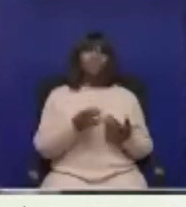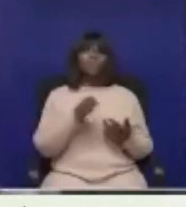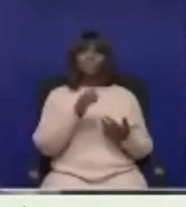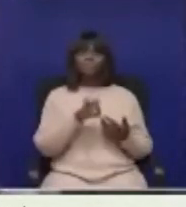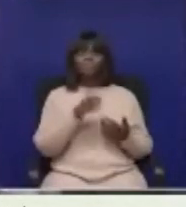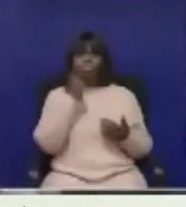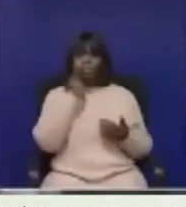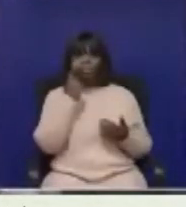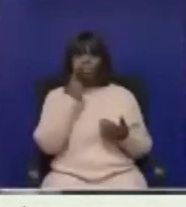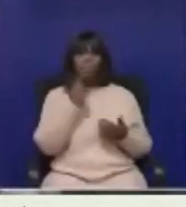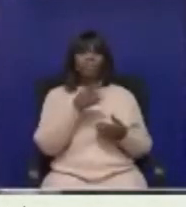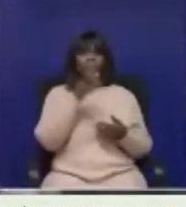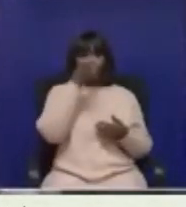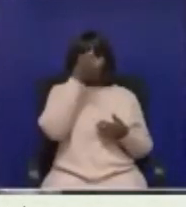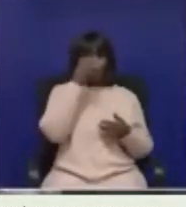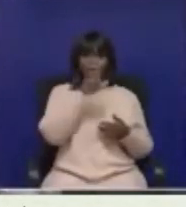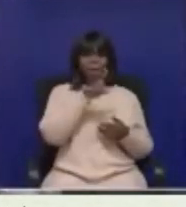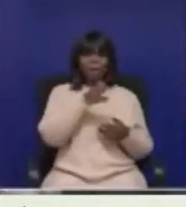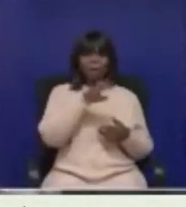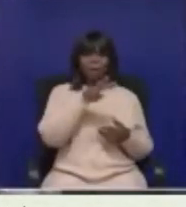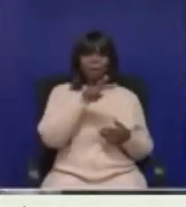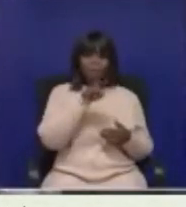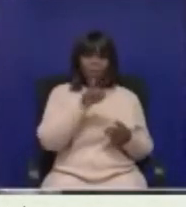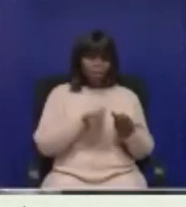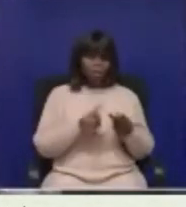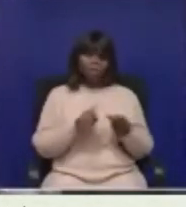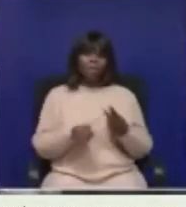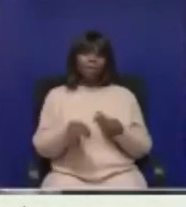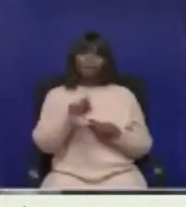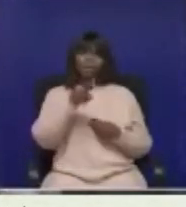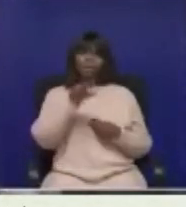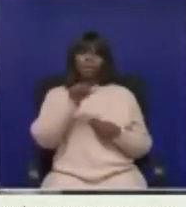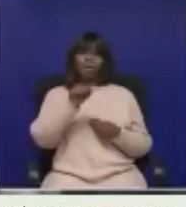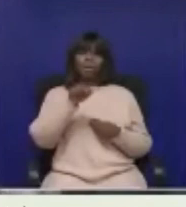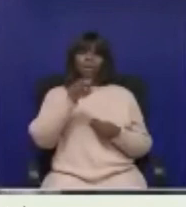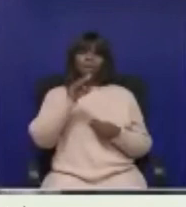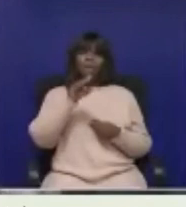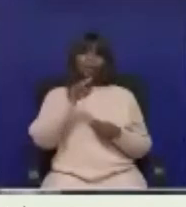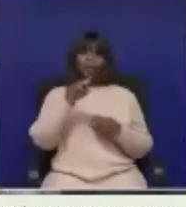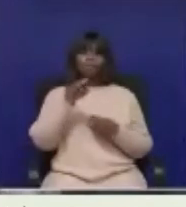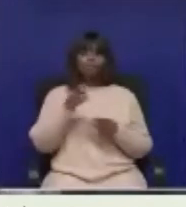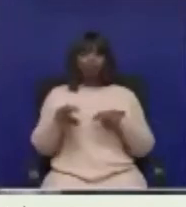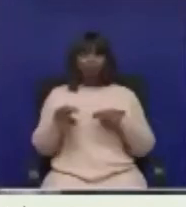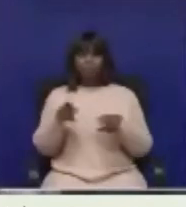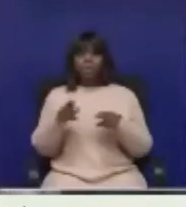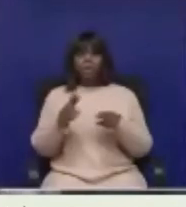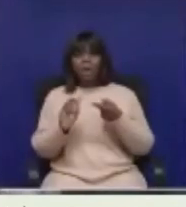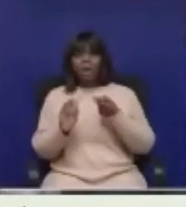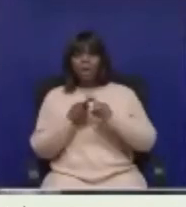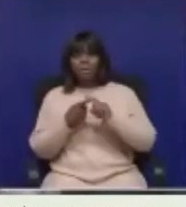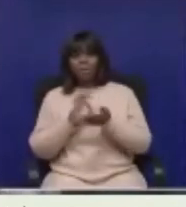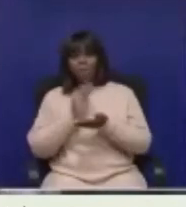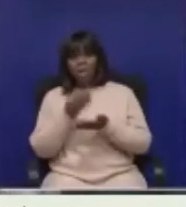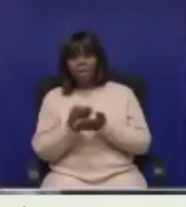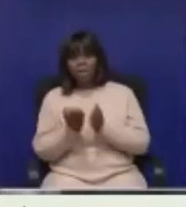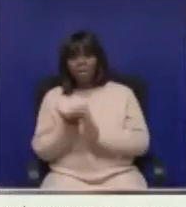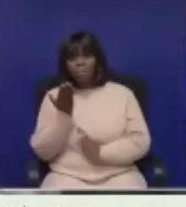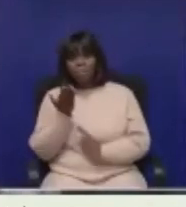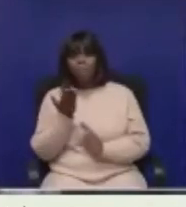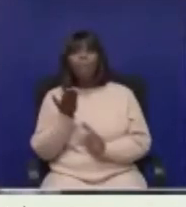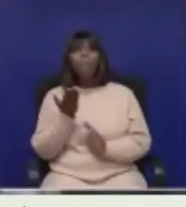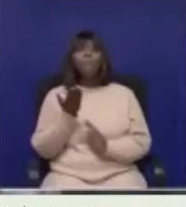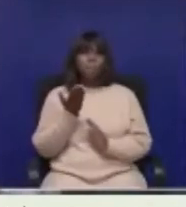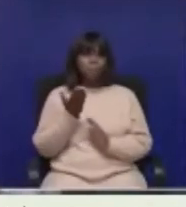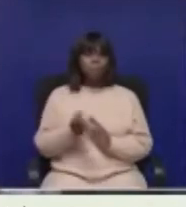you take the road accident fund out, your base fuel price may not be as expensive as it should.